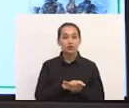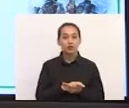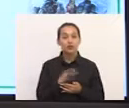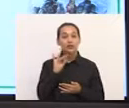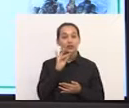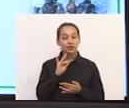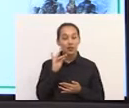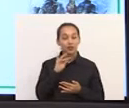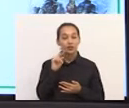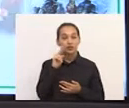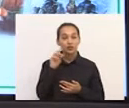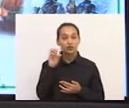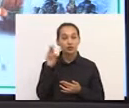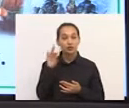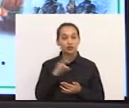Tarixiy dostonlar.